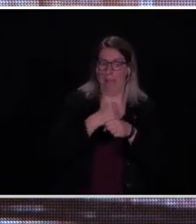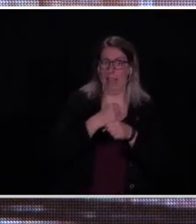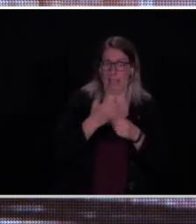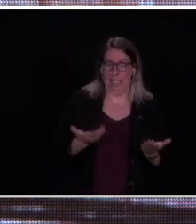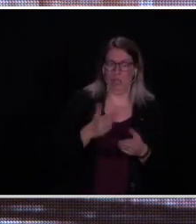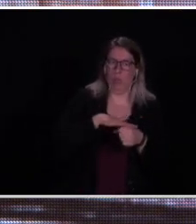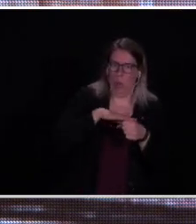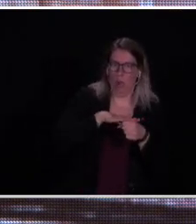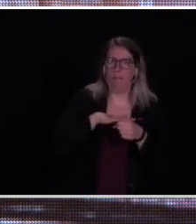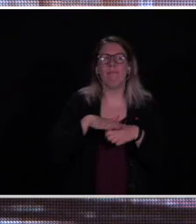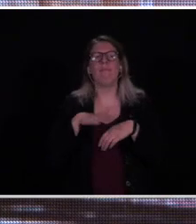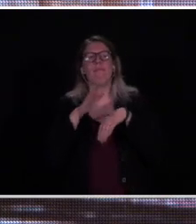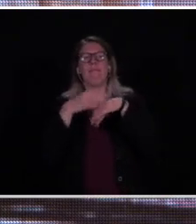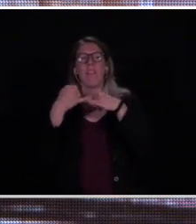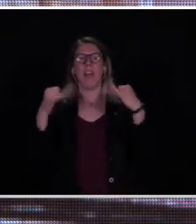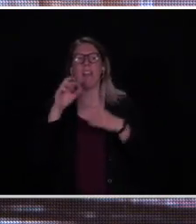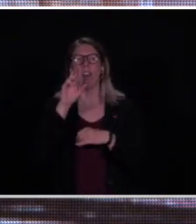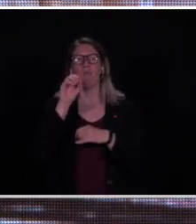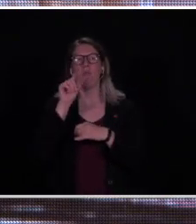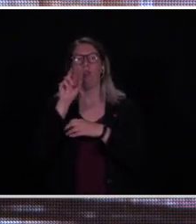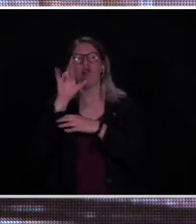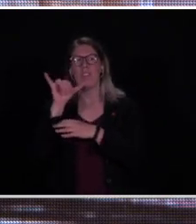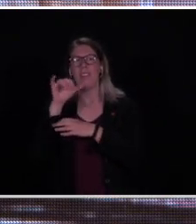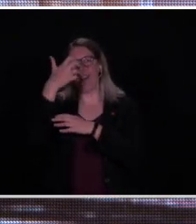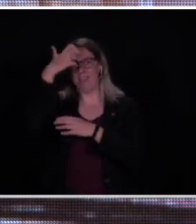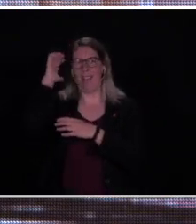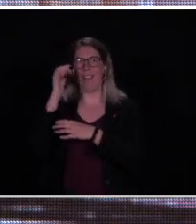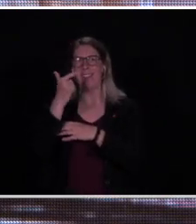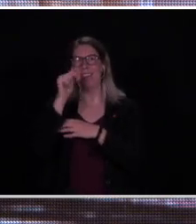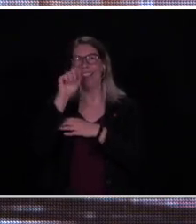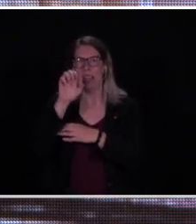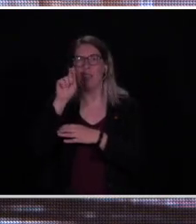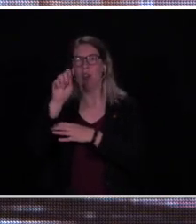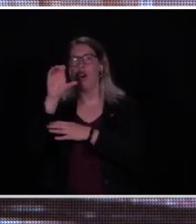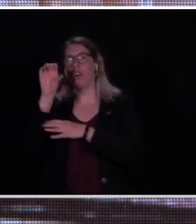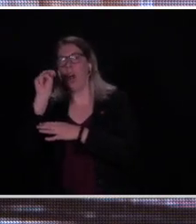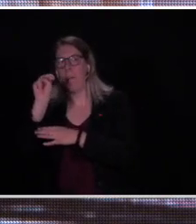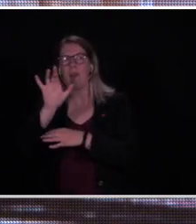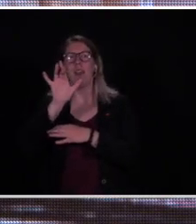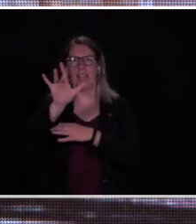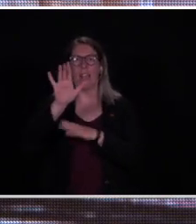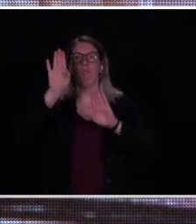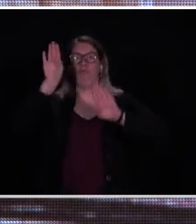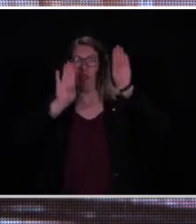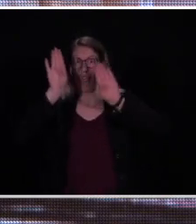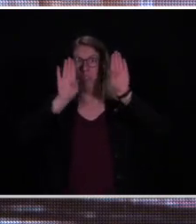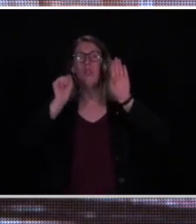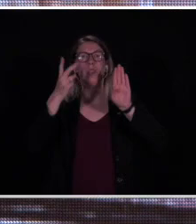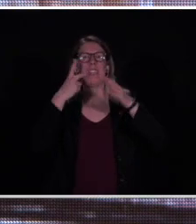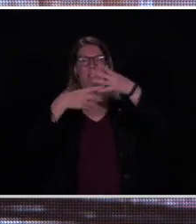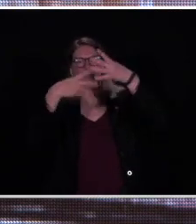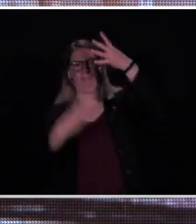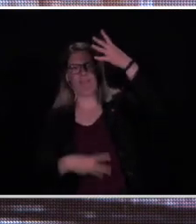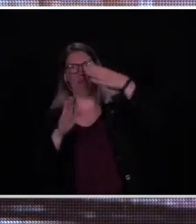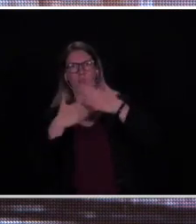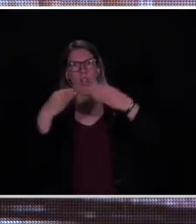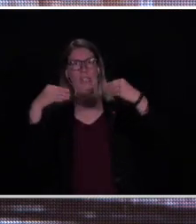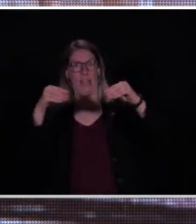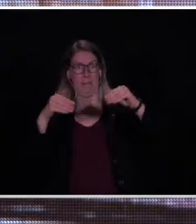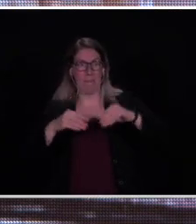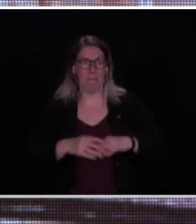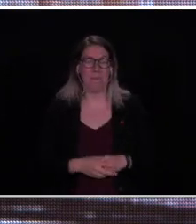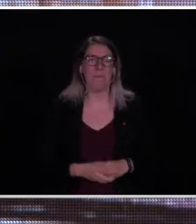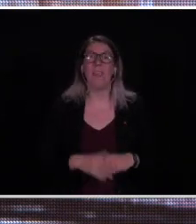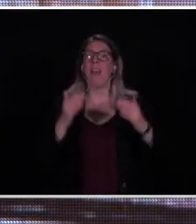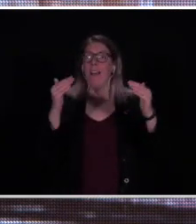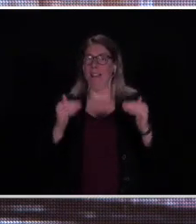visit RotaryLionsgate.com and click Charity Auction to see the items that are available for sale. All